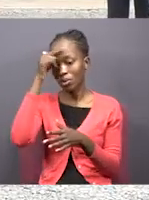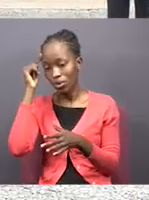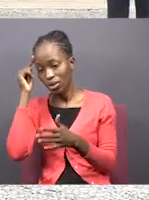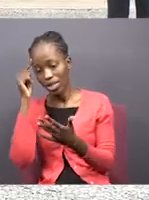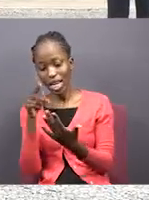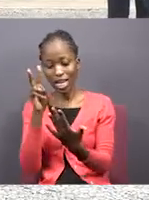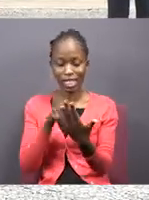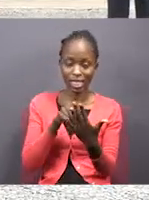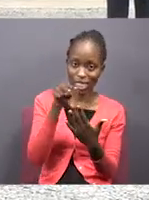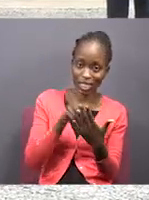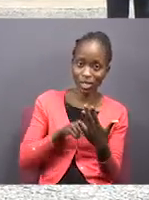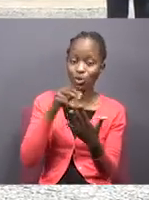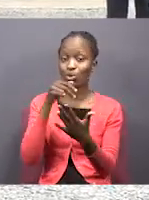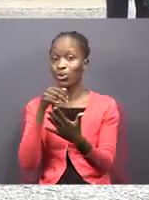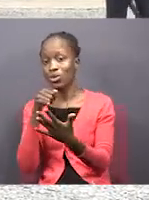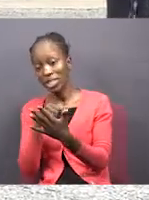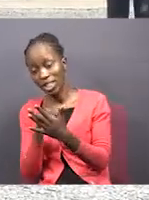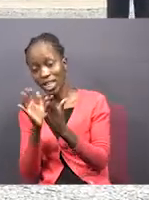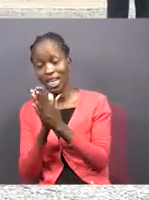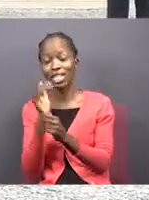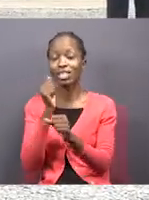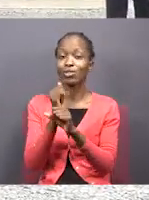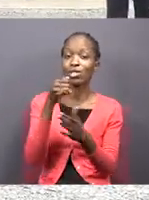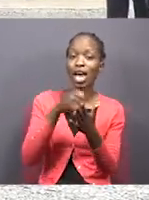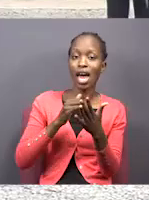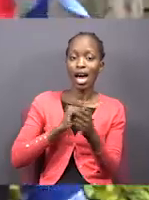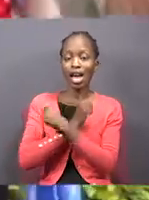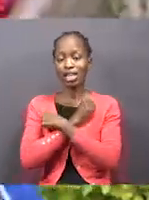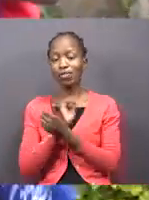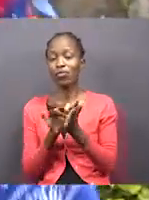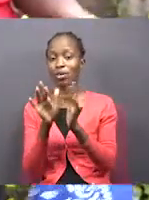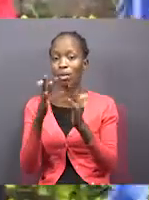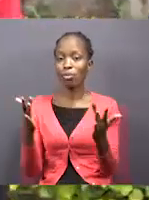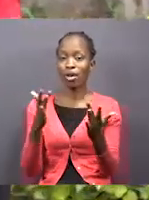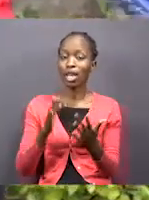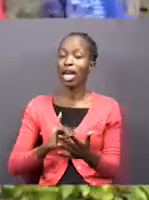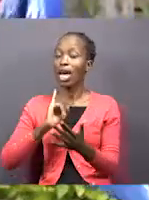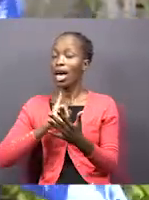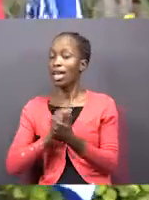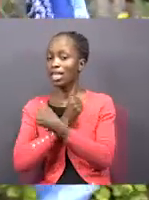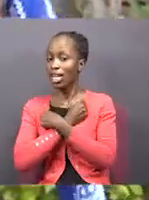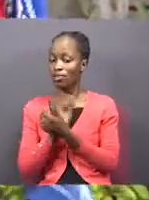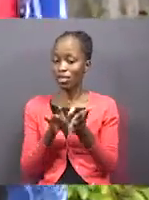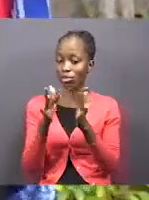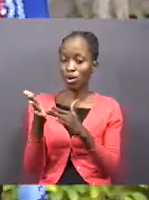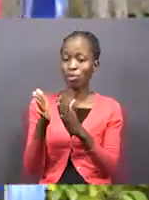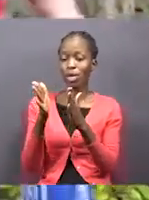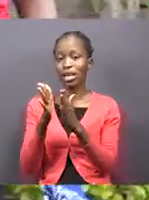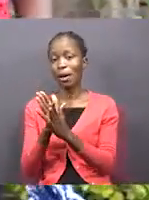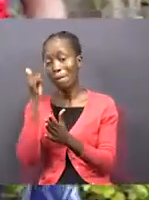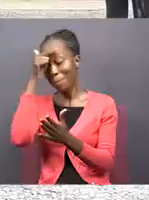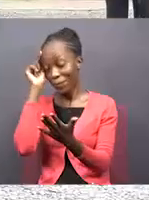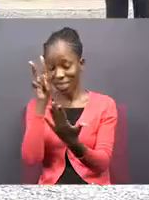Bible. I love the Bible, because I read it and I do it. Parents, boys and girls, I can't see you. I love